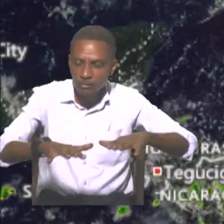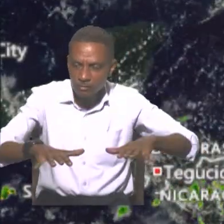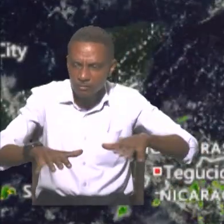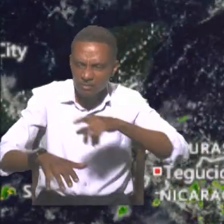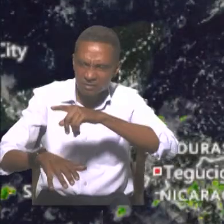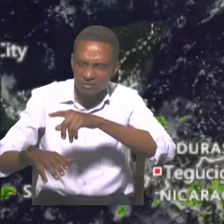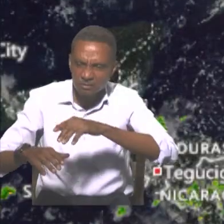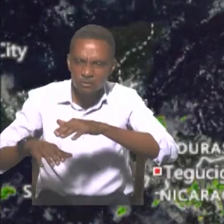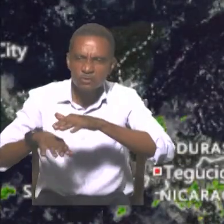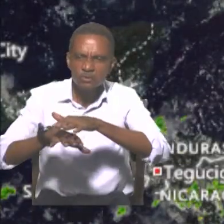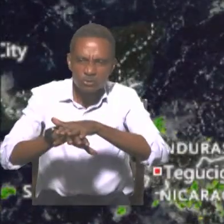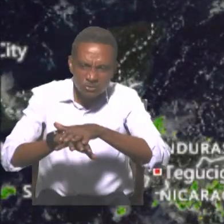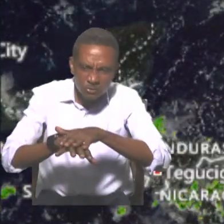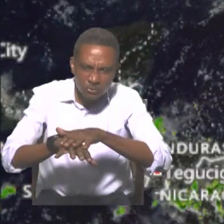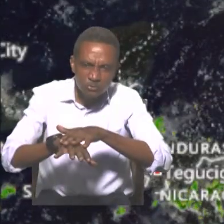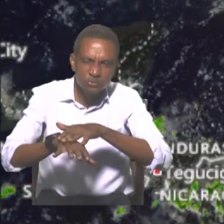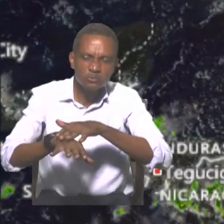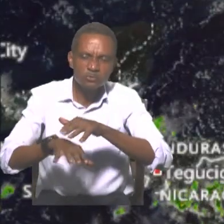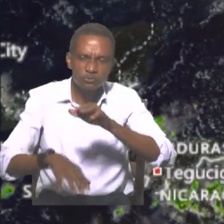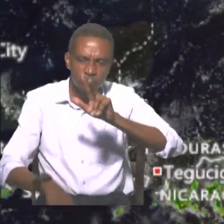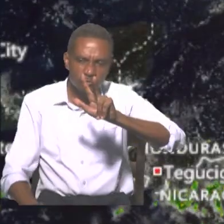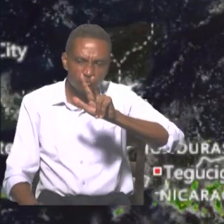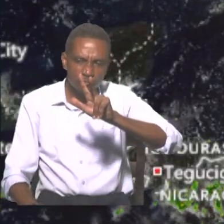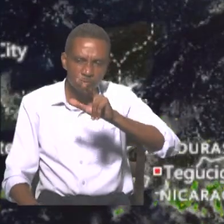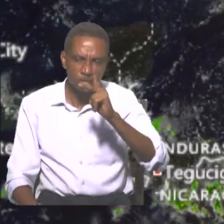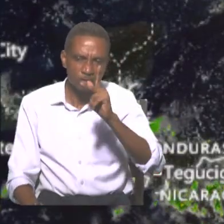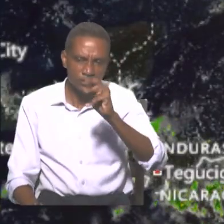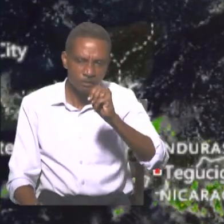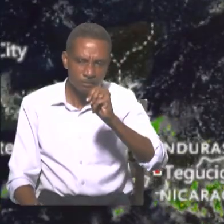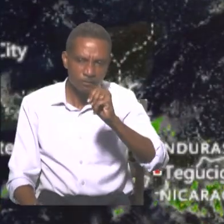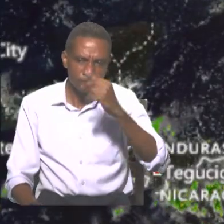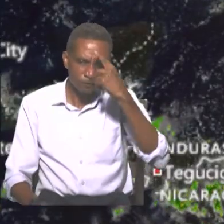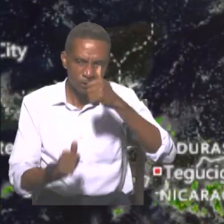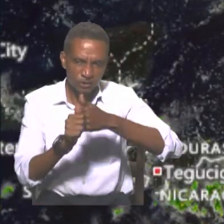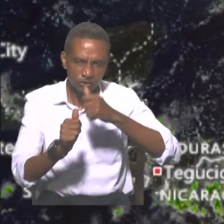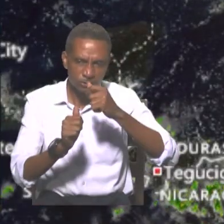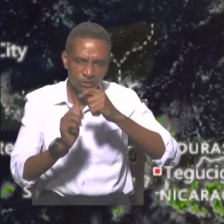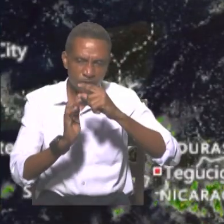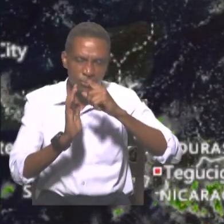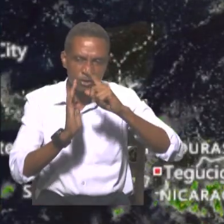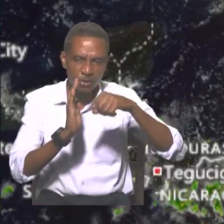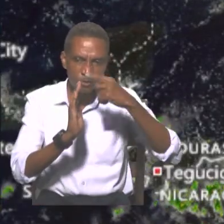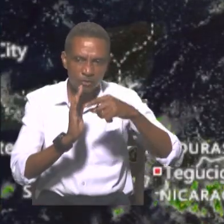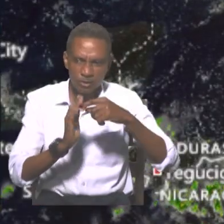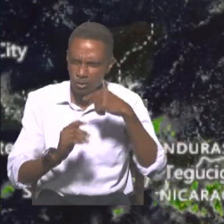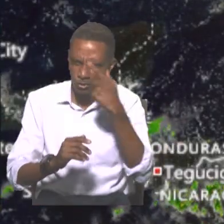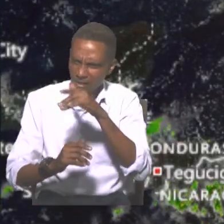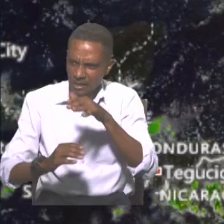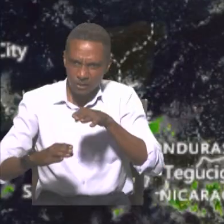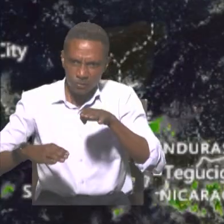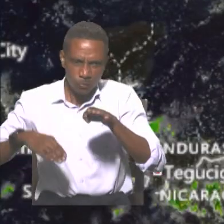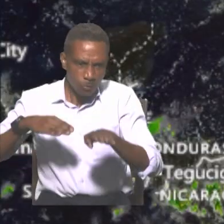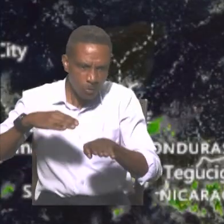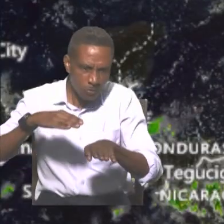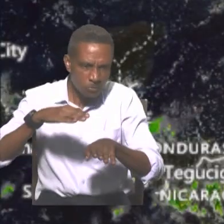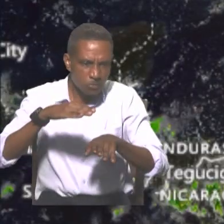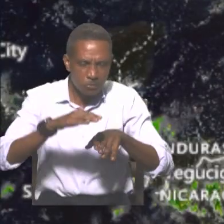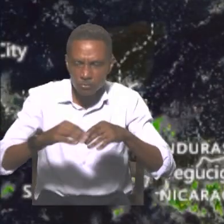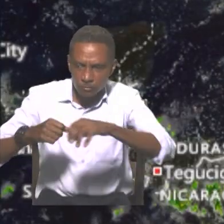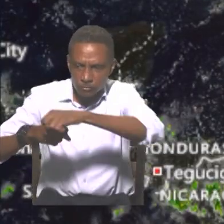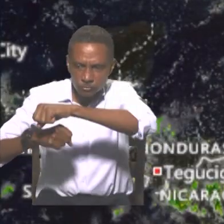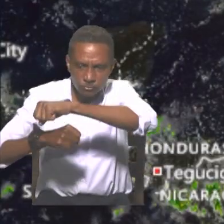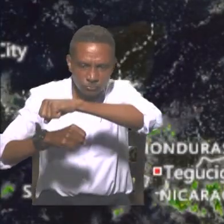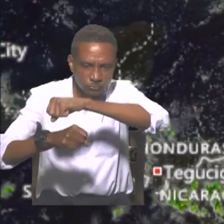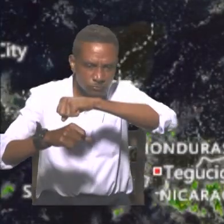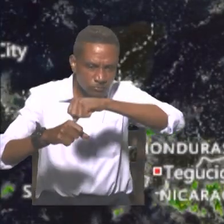around 3 kilometers per hour, which is literally a walking pace. So we haven't seen much movement when it comes